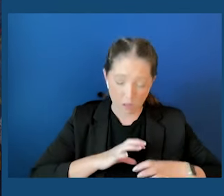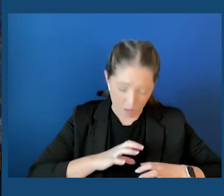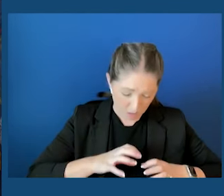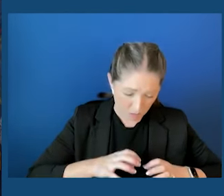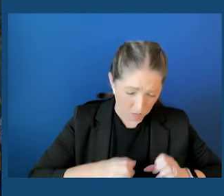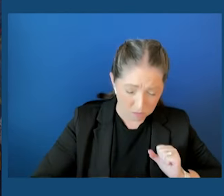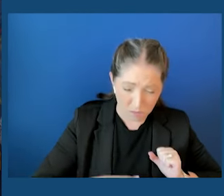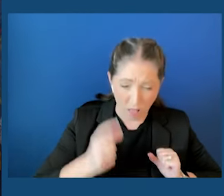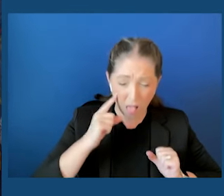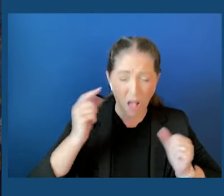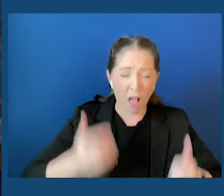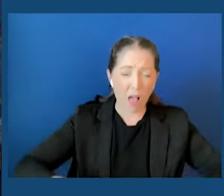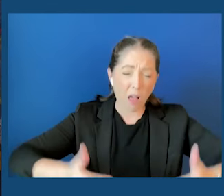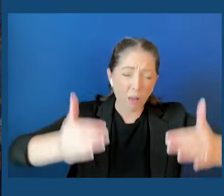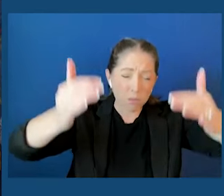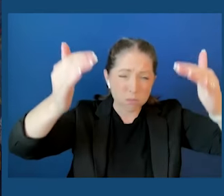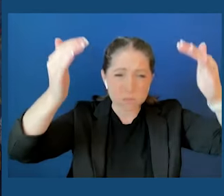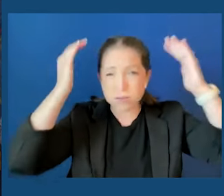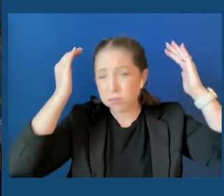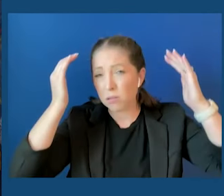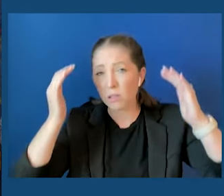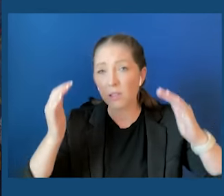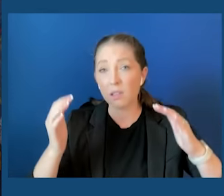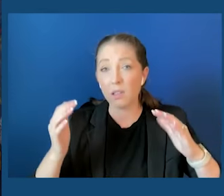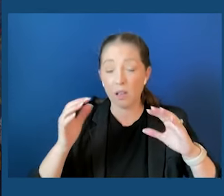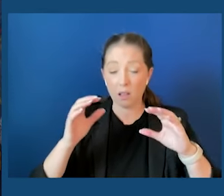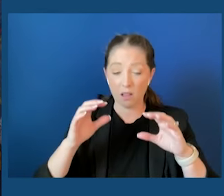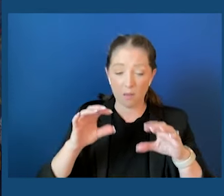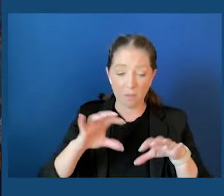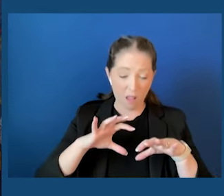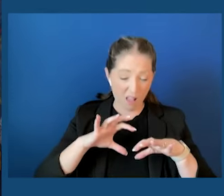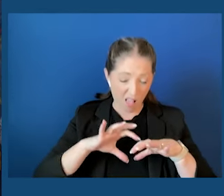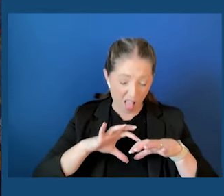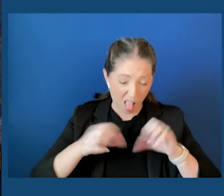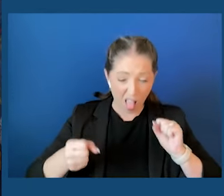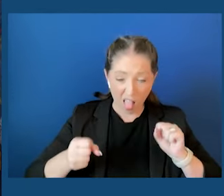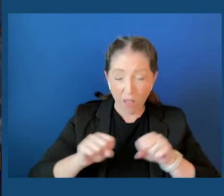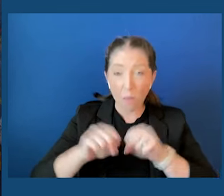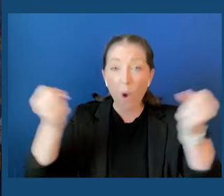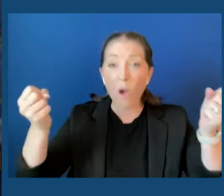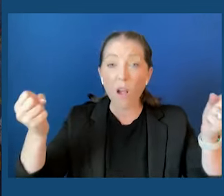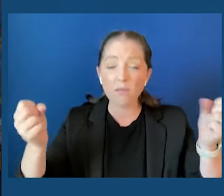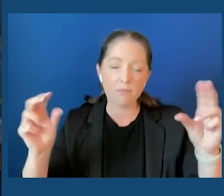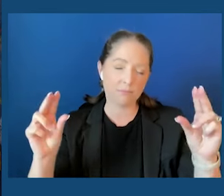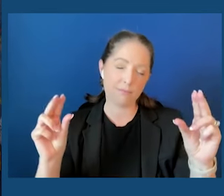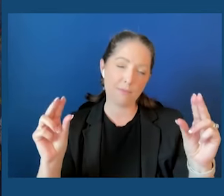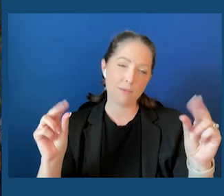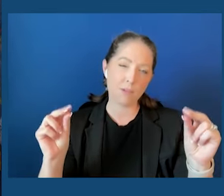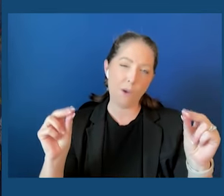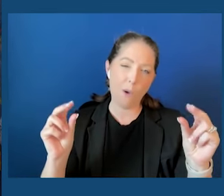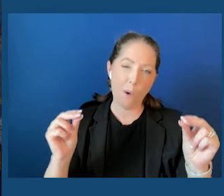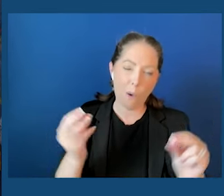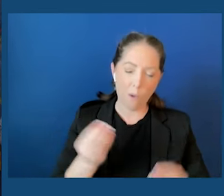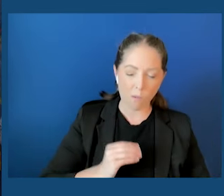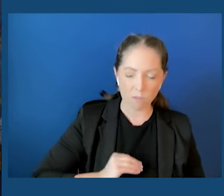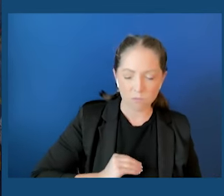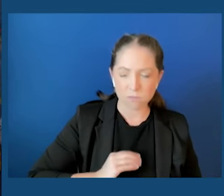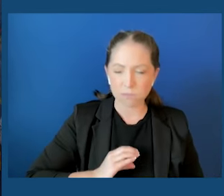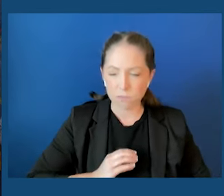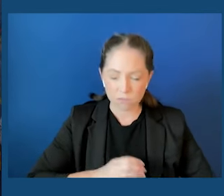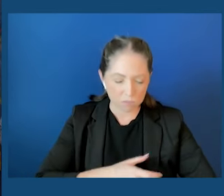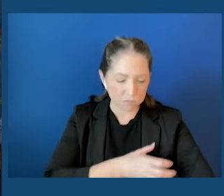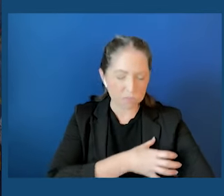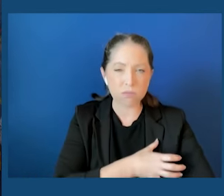limits. But it didn't break us. It didn't break us. Instead, it revealed a strength that runs deep in the veins of this